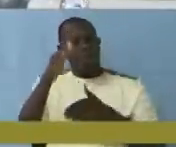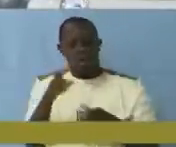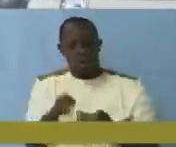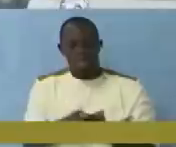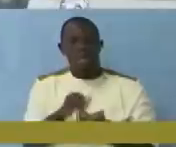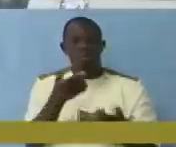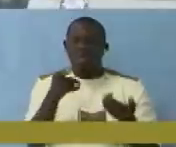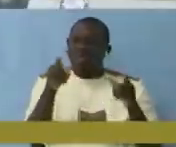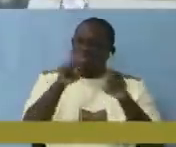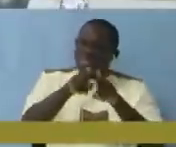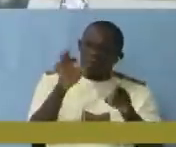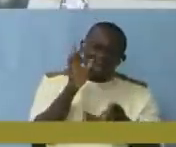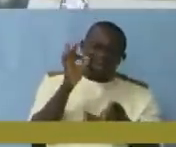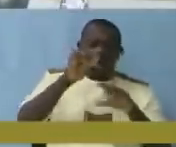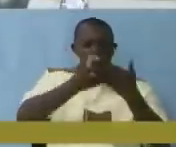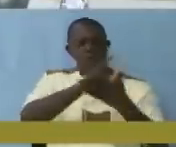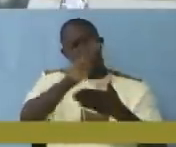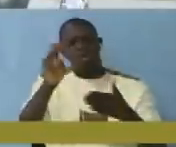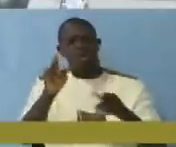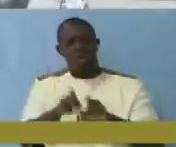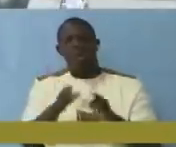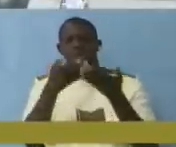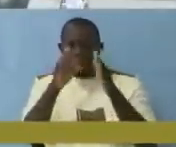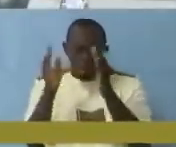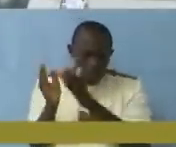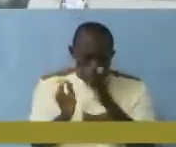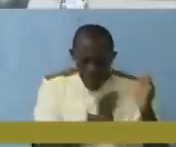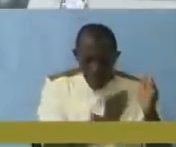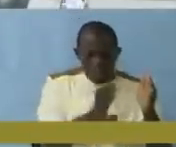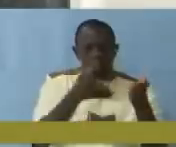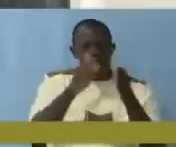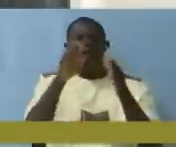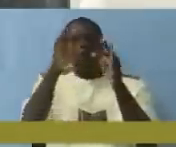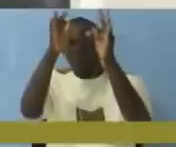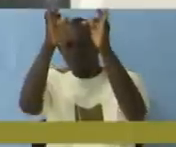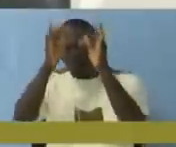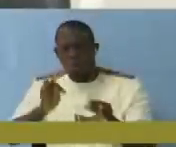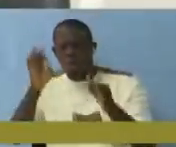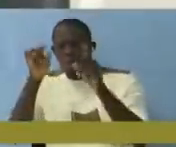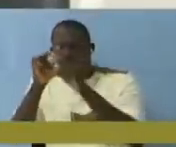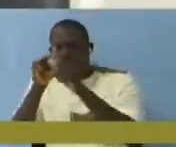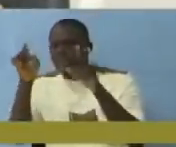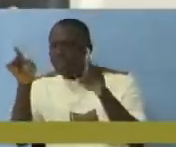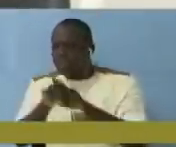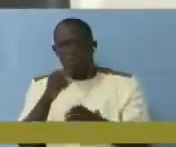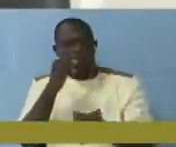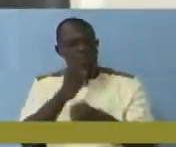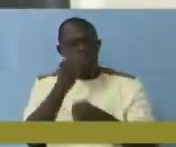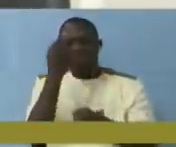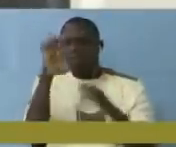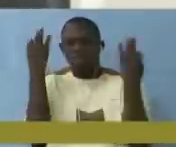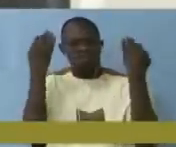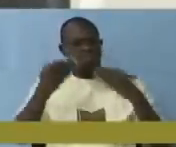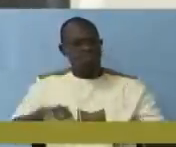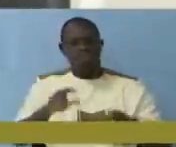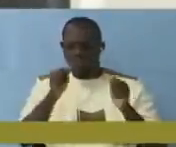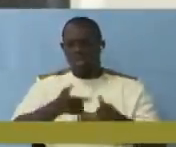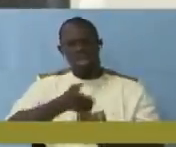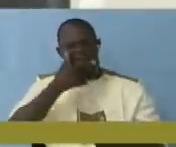learn. It is so scripted that it is shocking. And it is disappointing. It is laughable. It